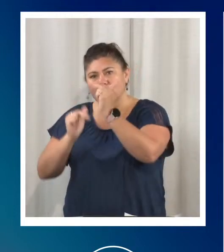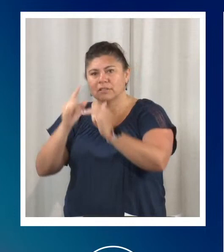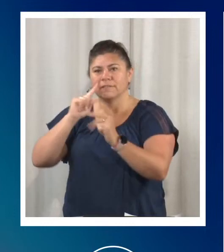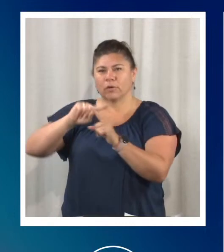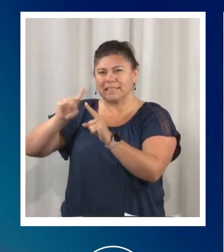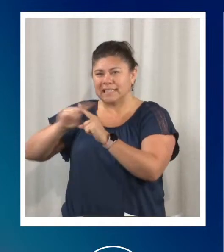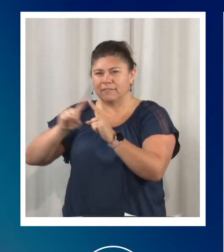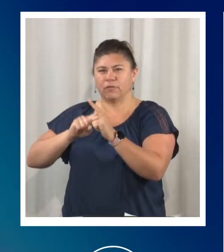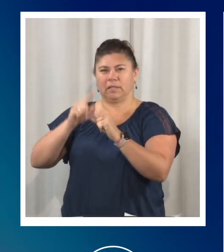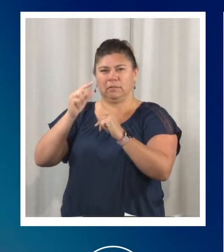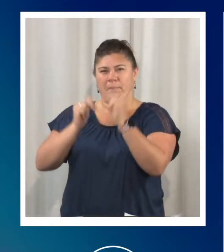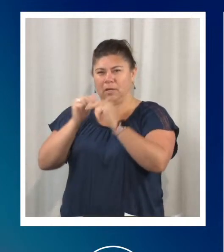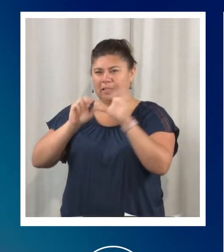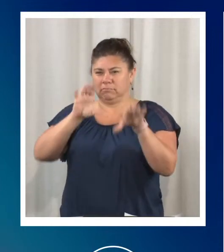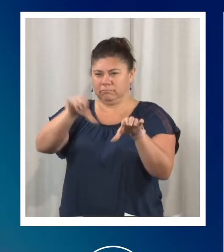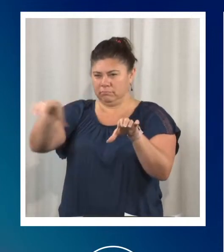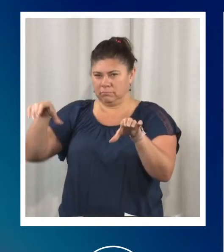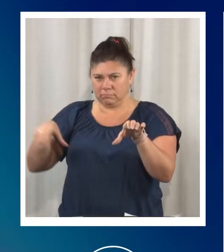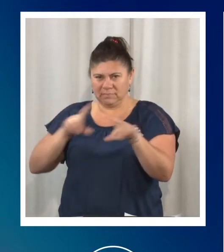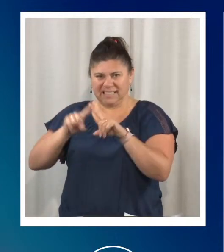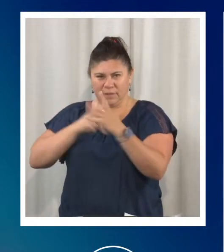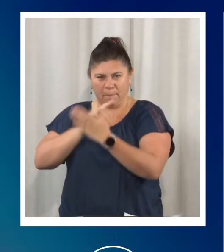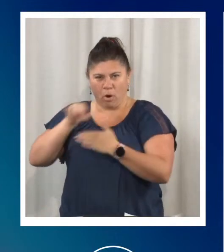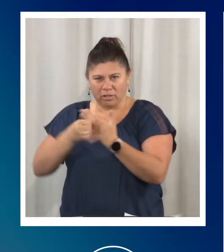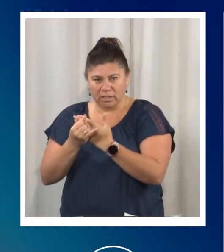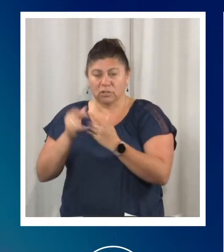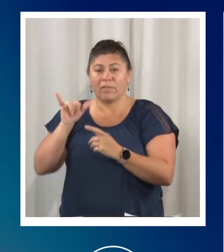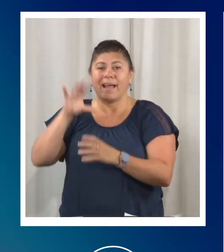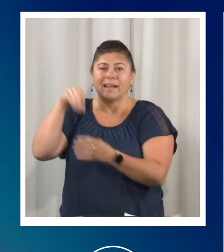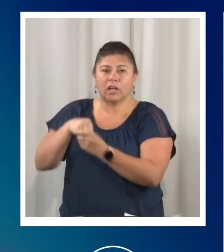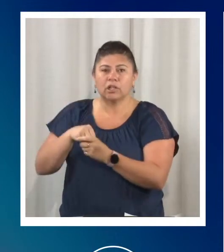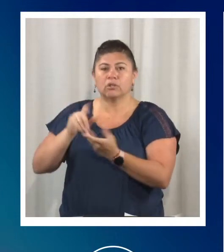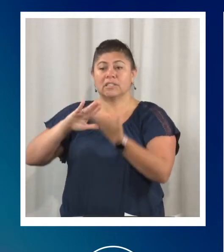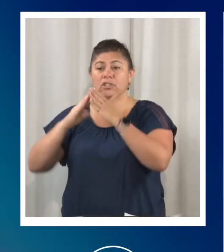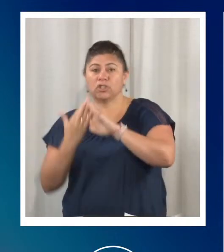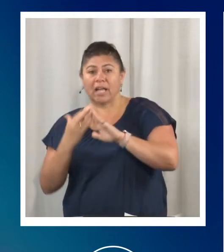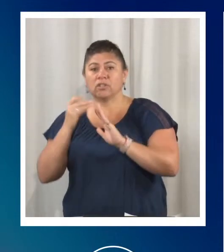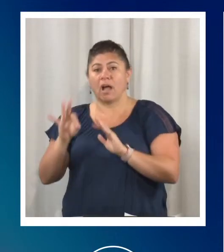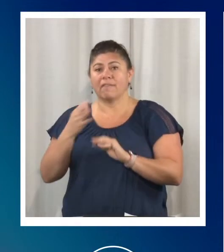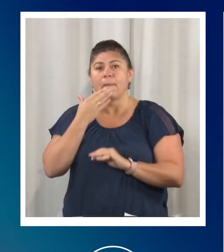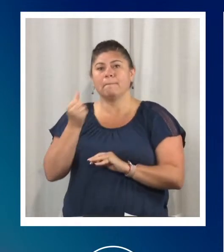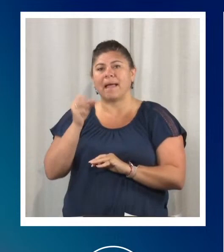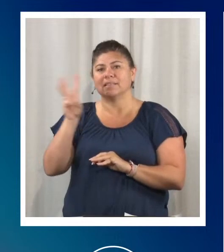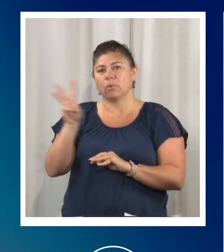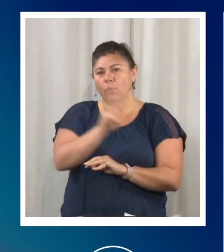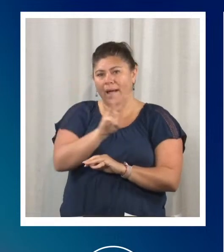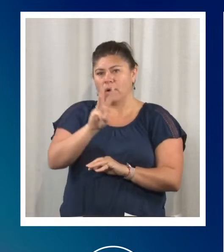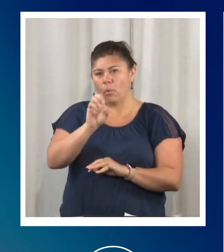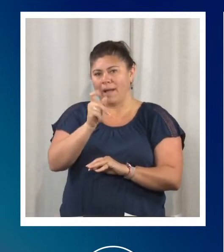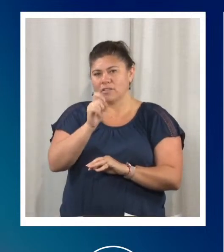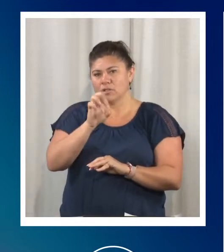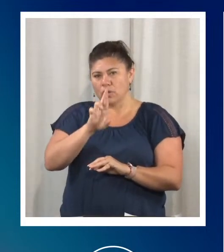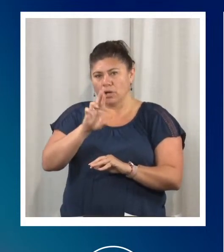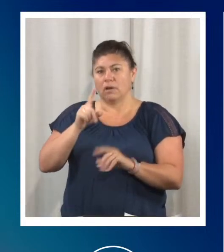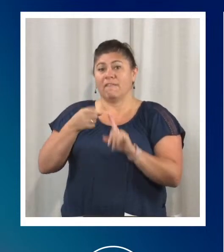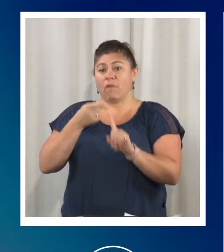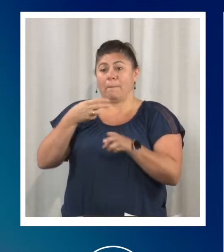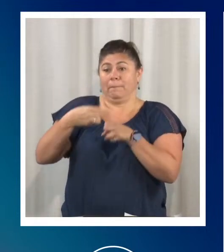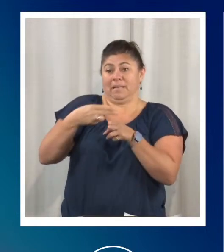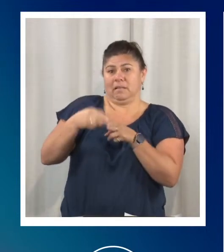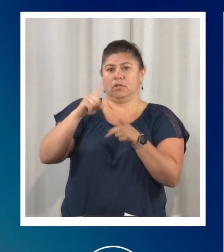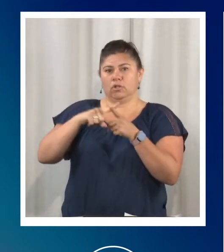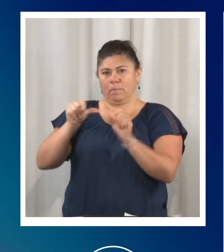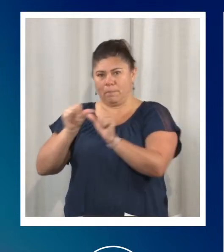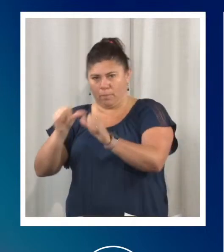of our projects. So these do include the conversion of the Best Western from interim housing to permanent housing, and the build out